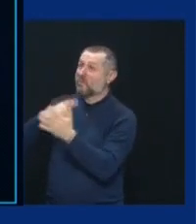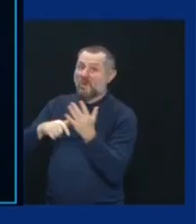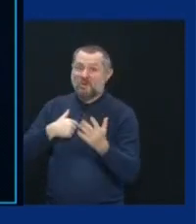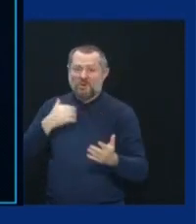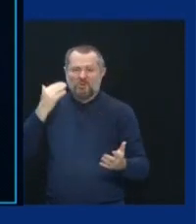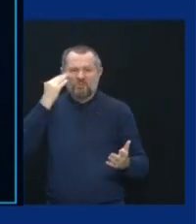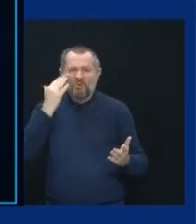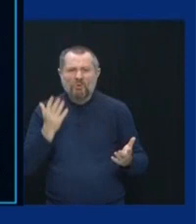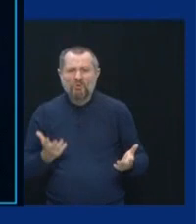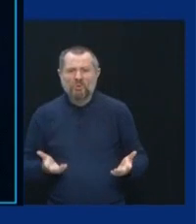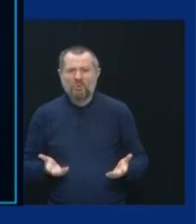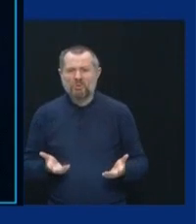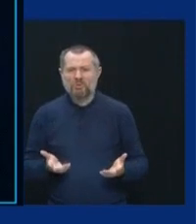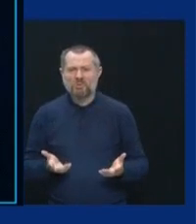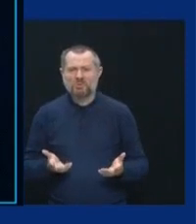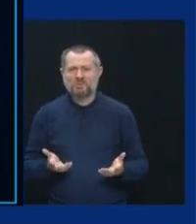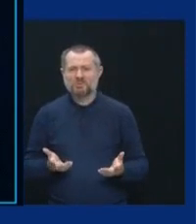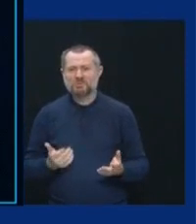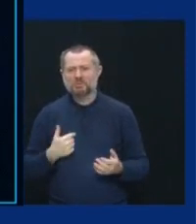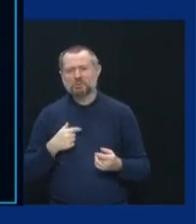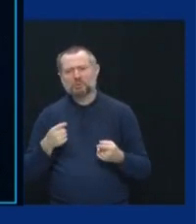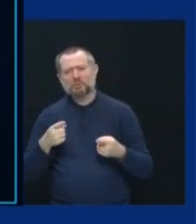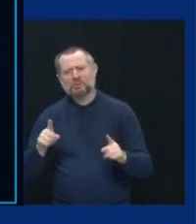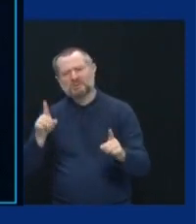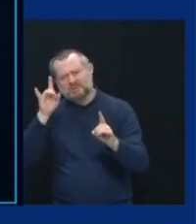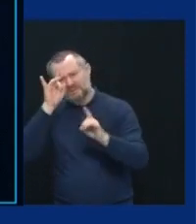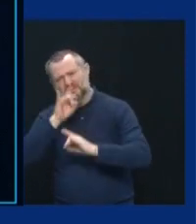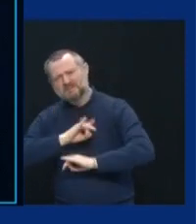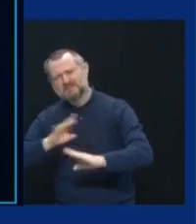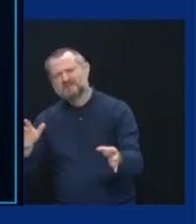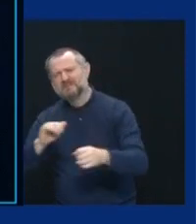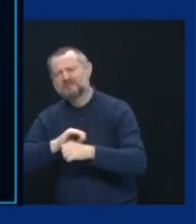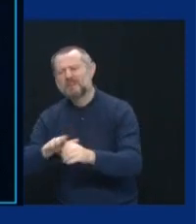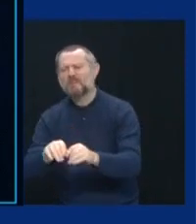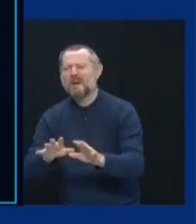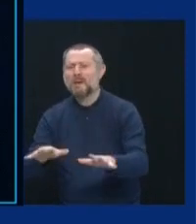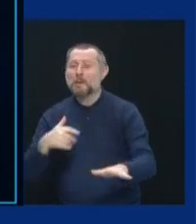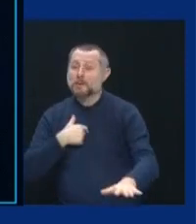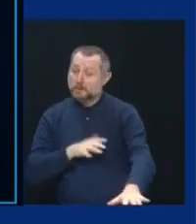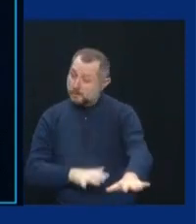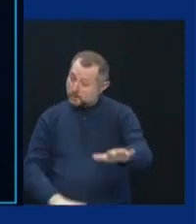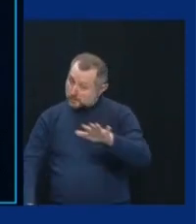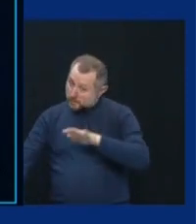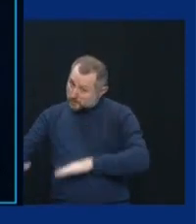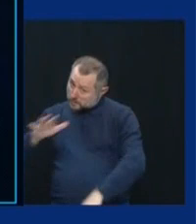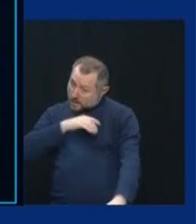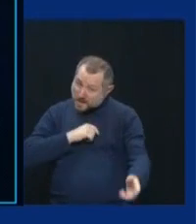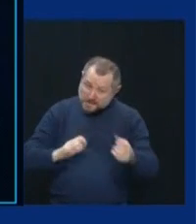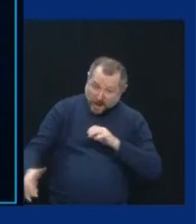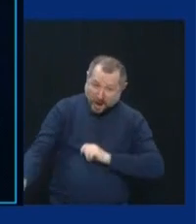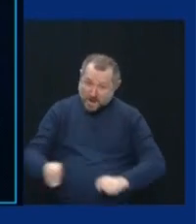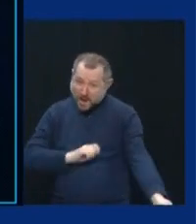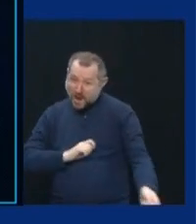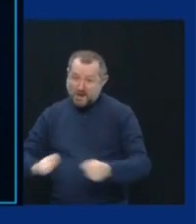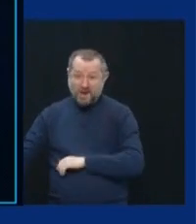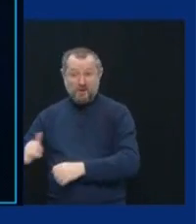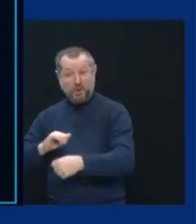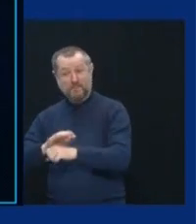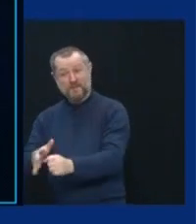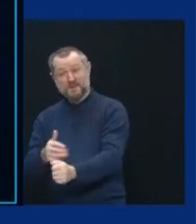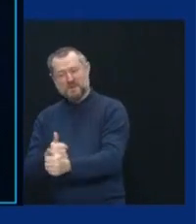is it was in the middle of a terrible pandemic. The truth is COVID